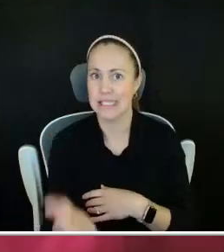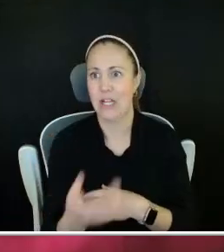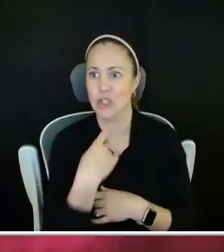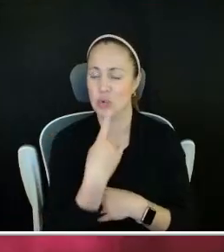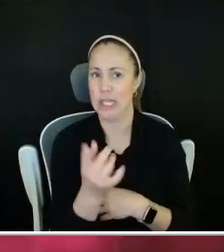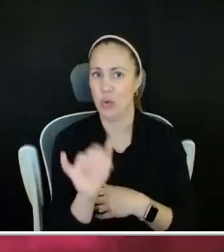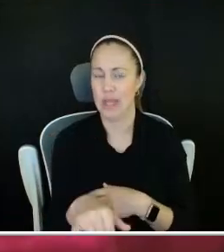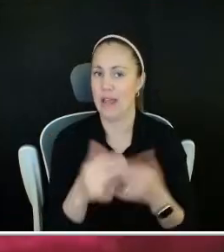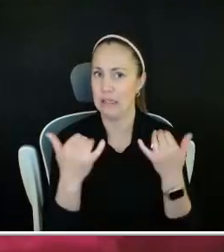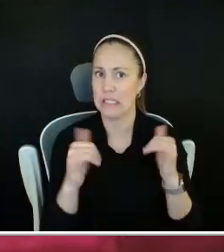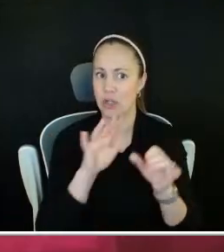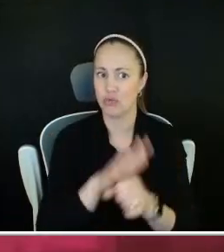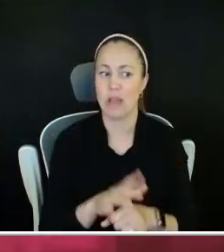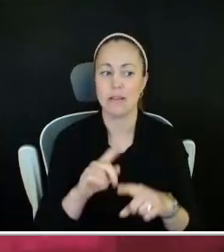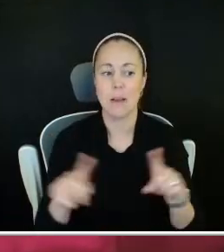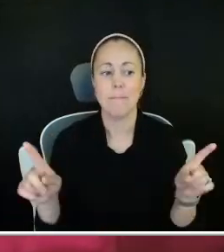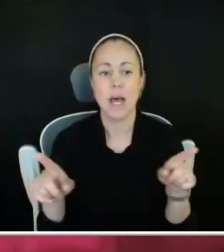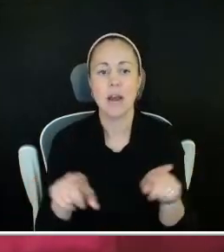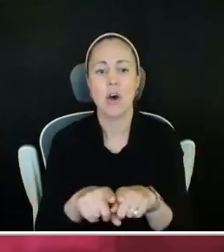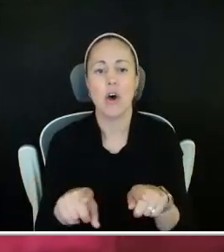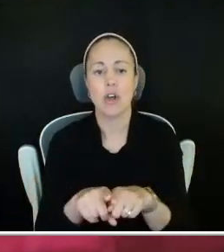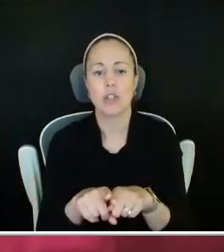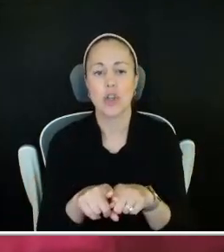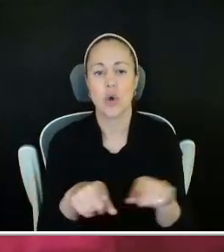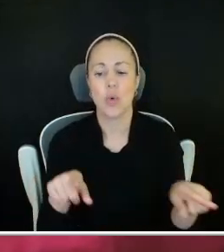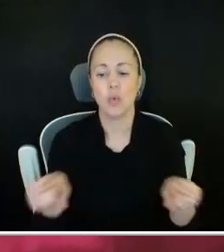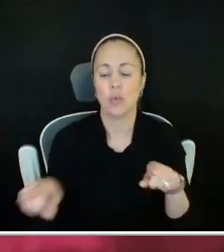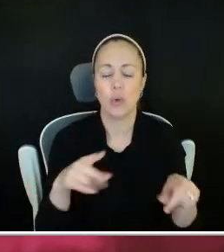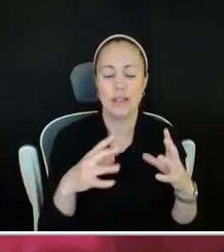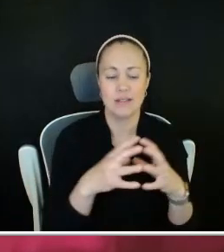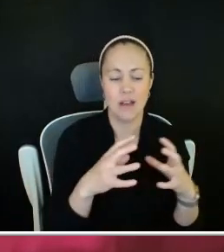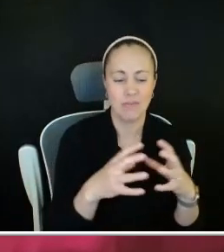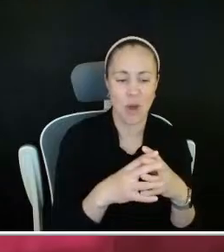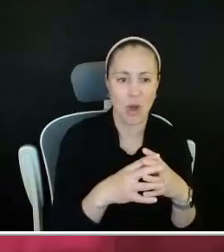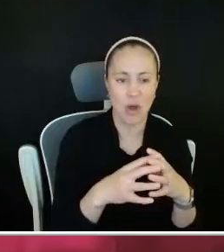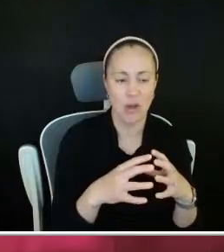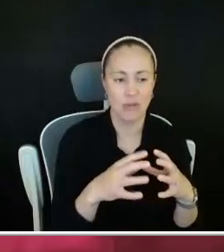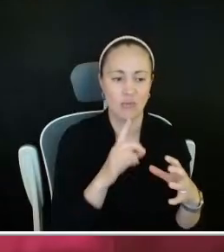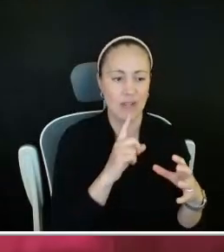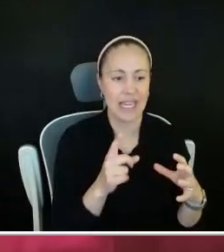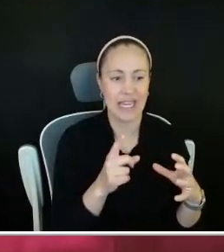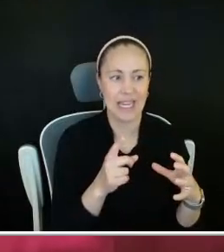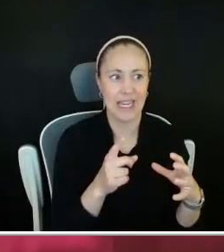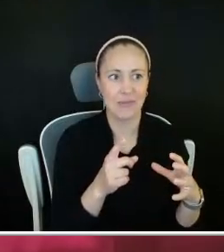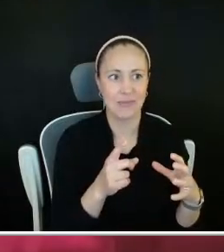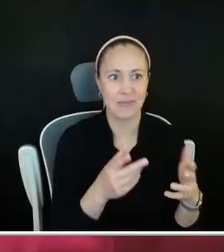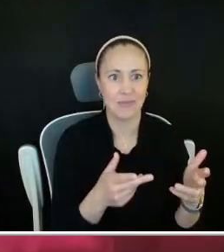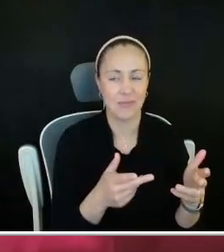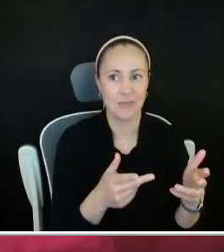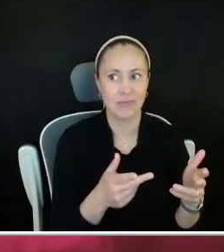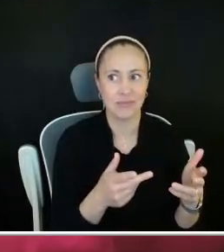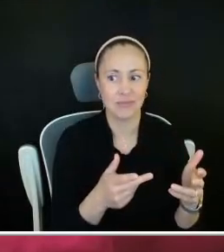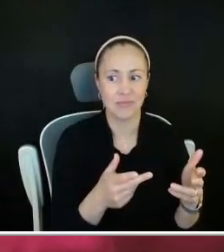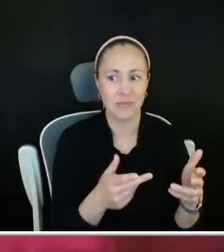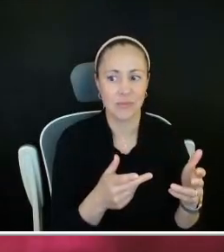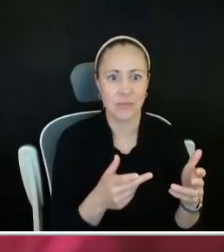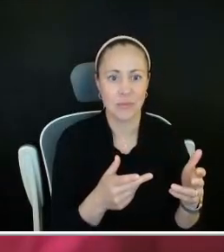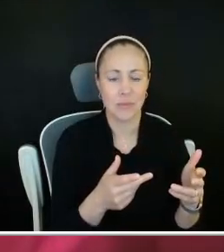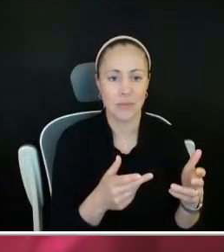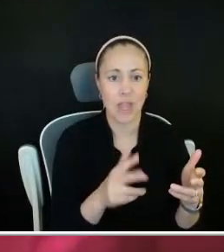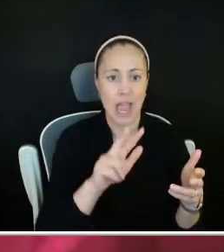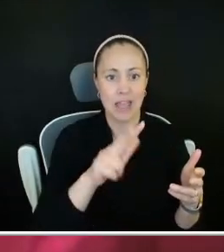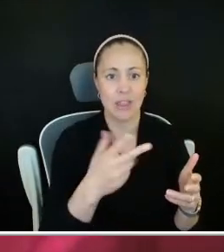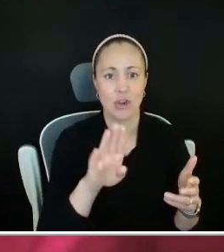that. But also the volume in softball, I see it in catchers, and I see it at third